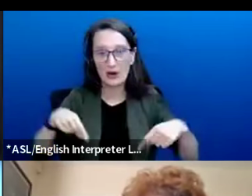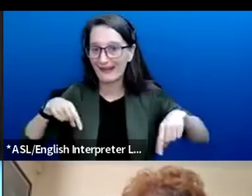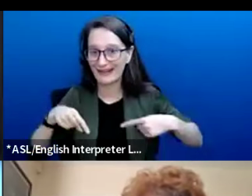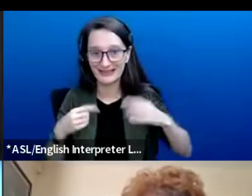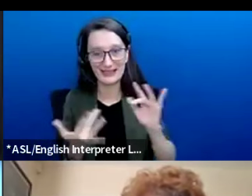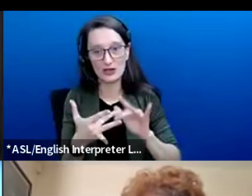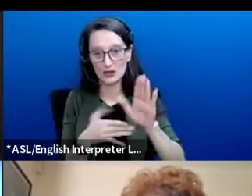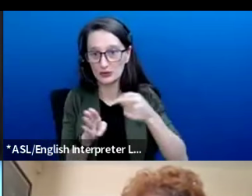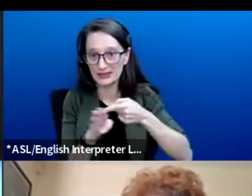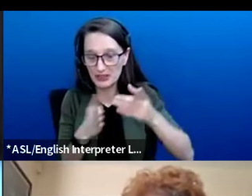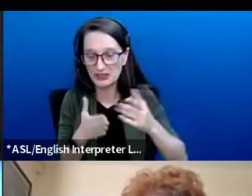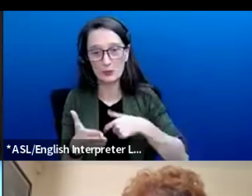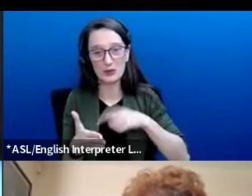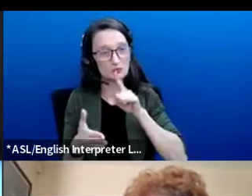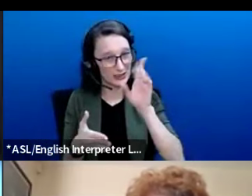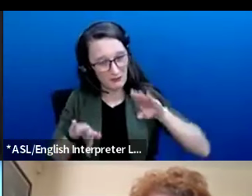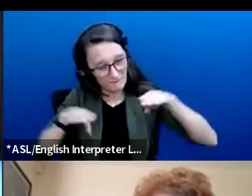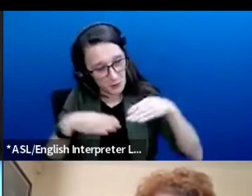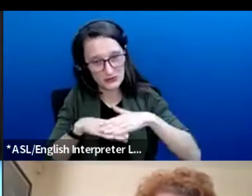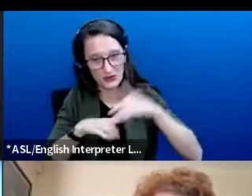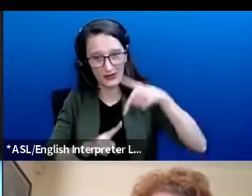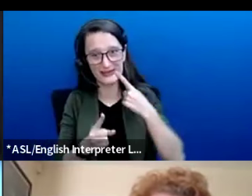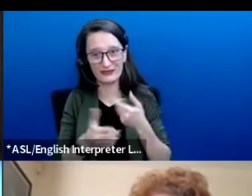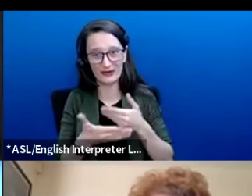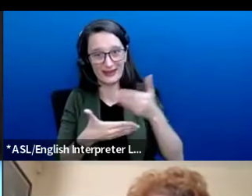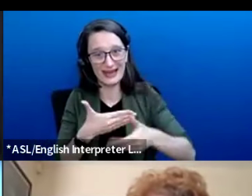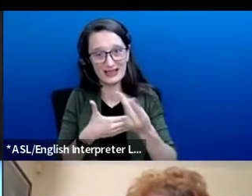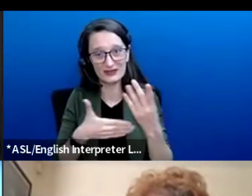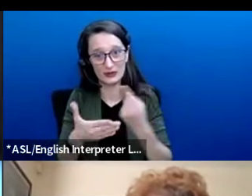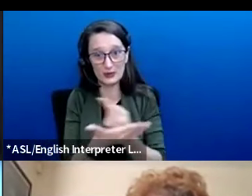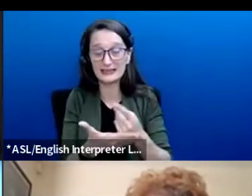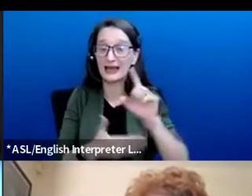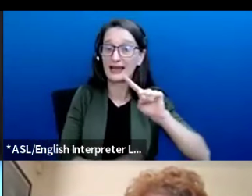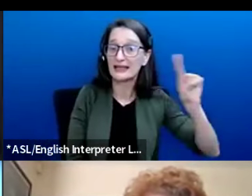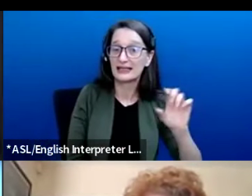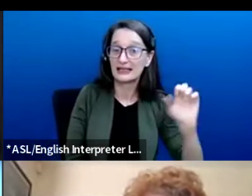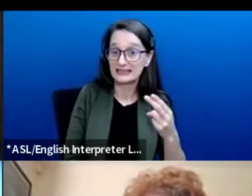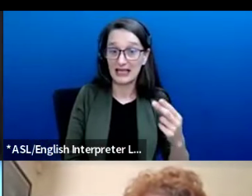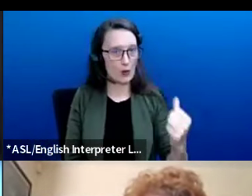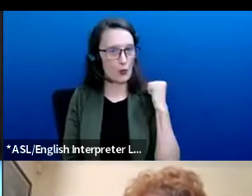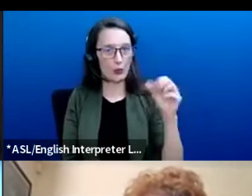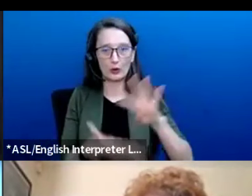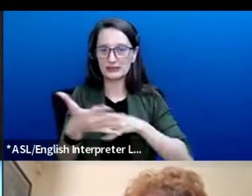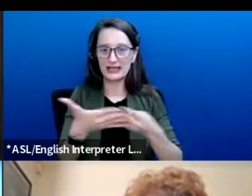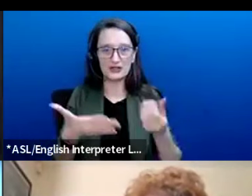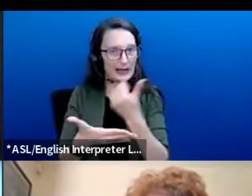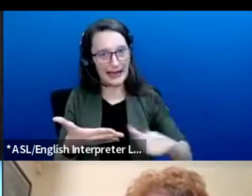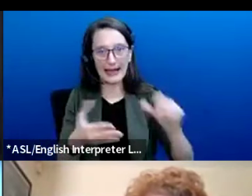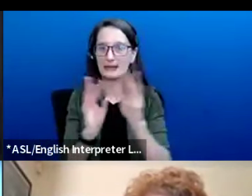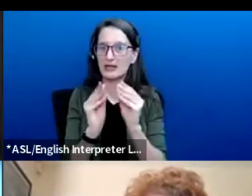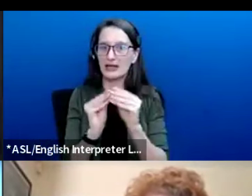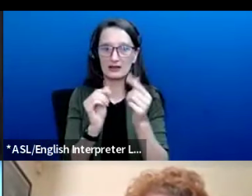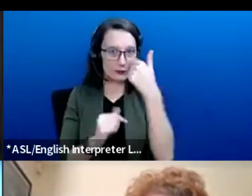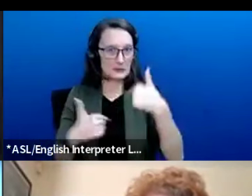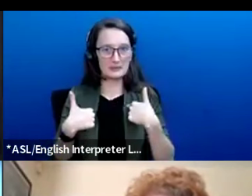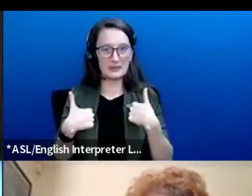this over the next couple weeks. Zach's not scheduling any more meetings for me other than anything rate related, no housing meetings, nothing. We're going